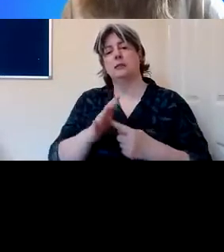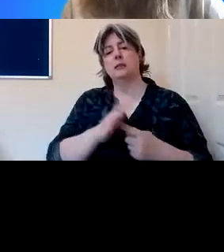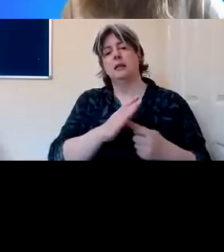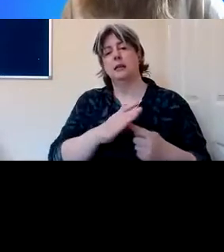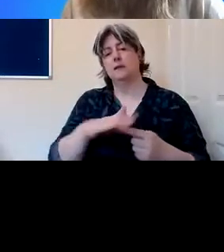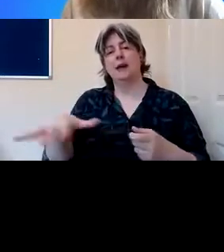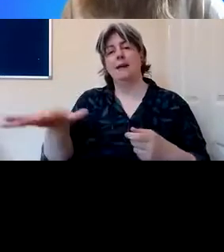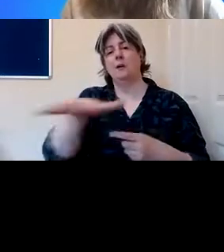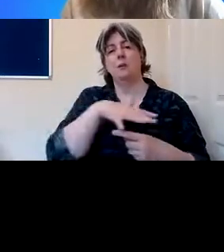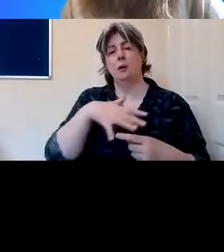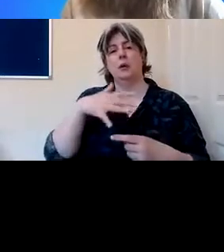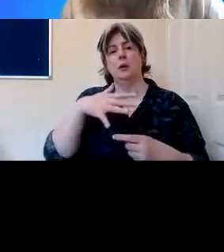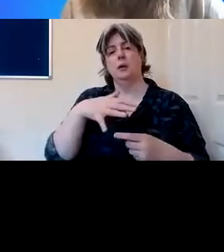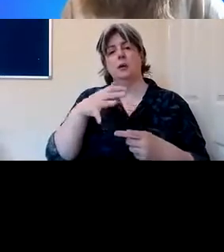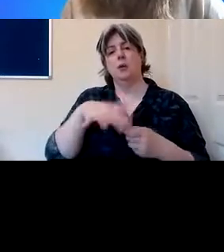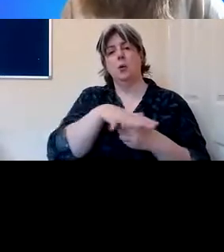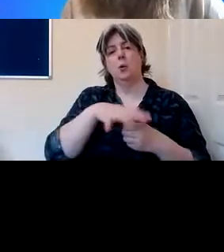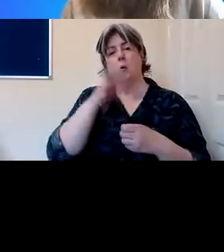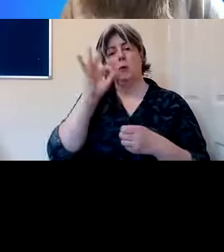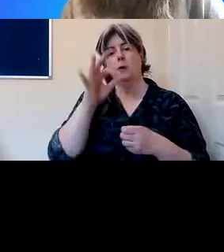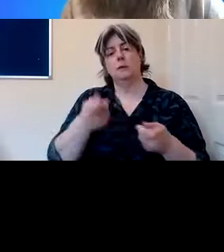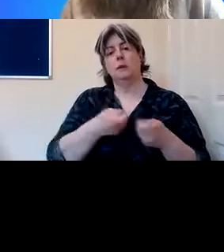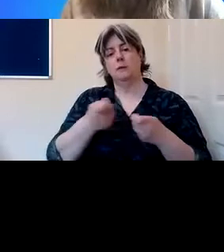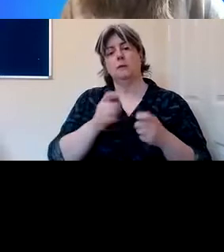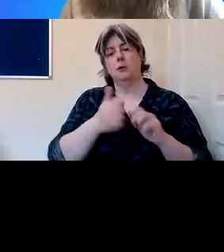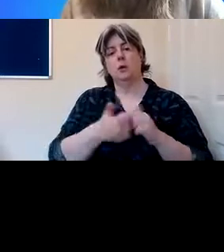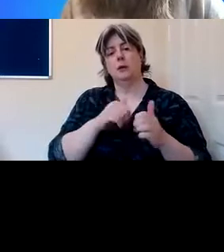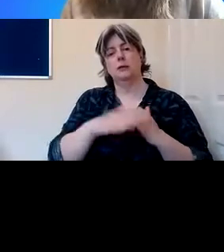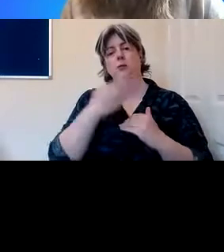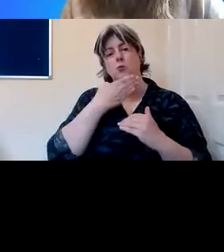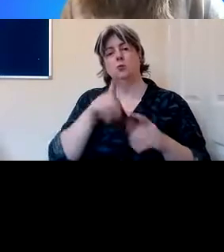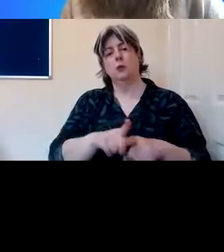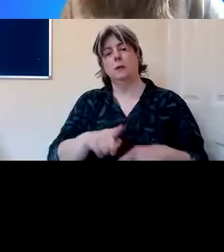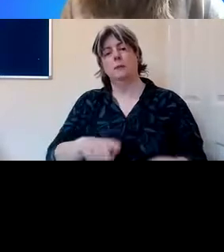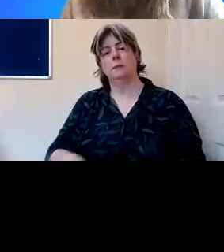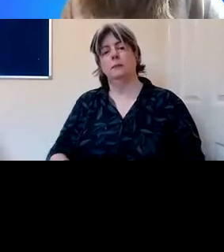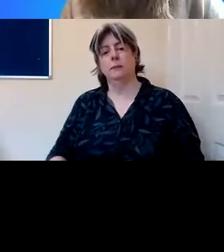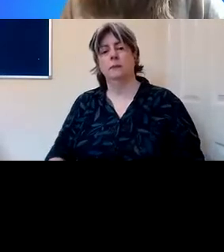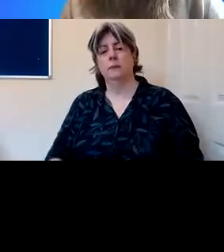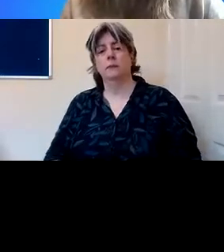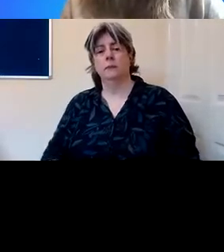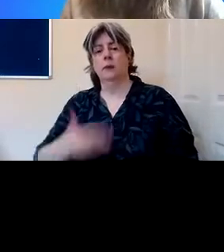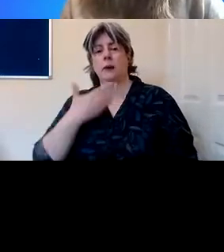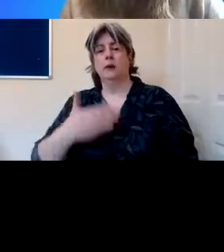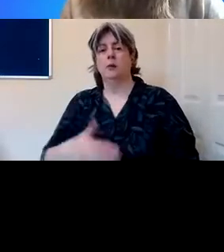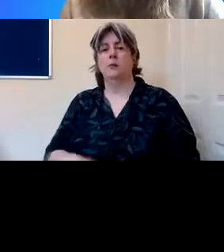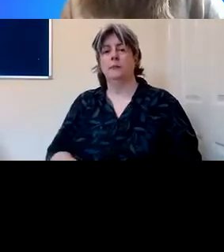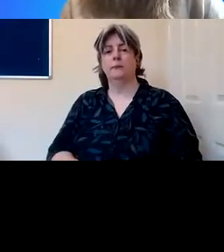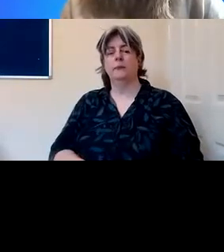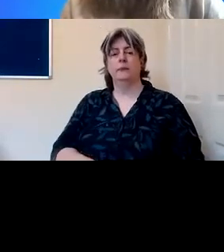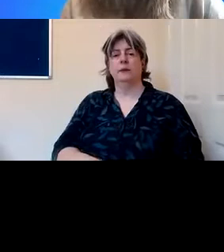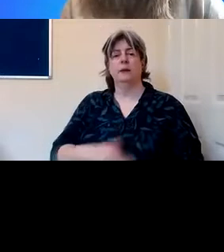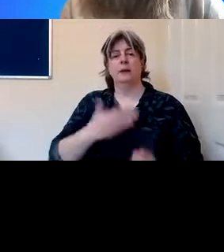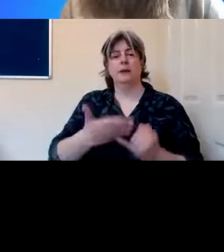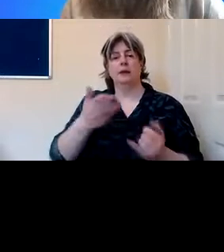governors and colleagues within schools as well. Thank you, Stefan. And lastly to you, Helen